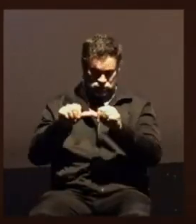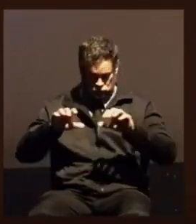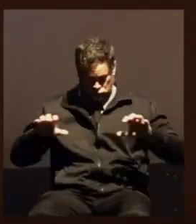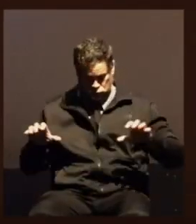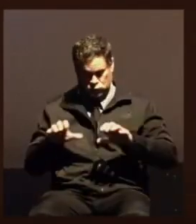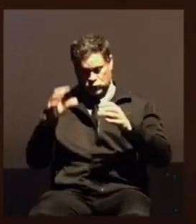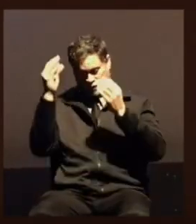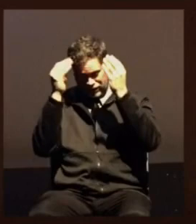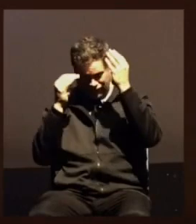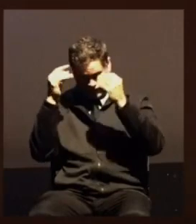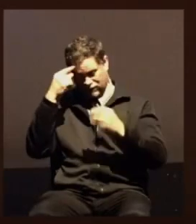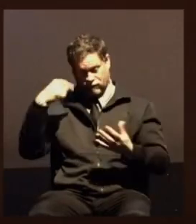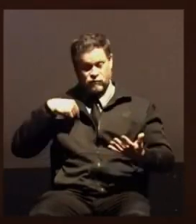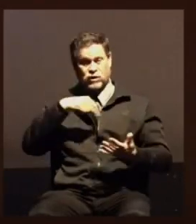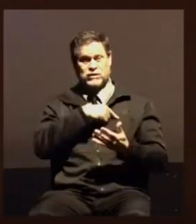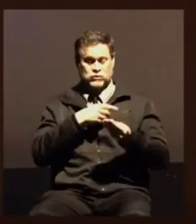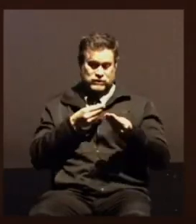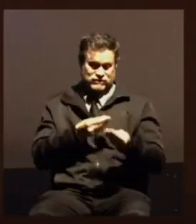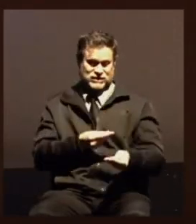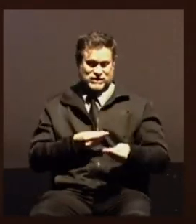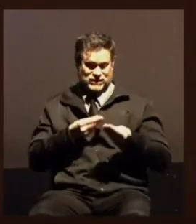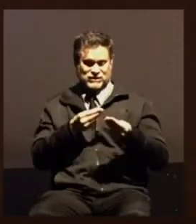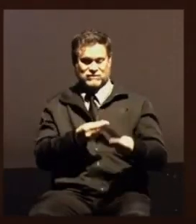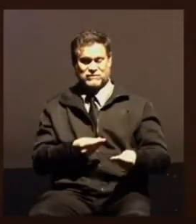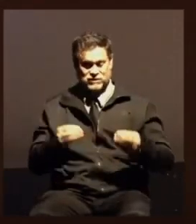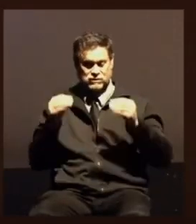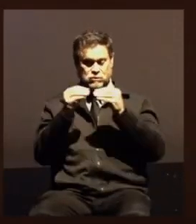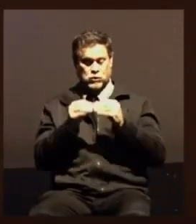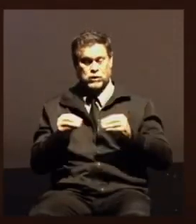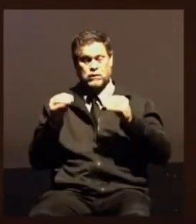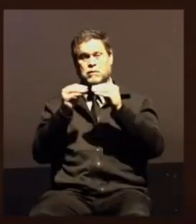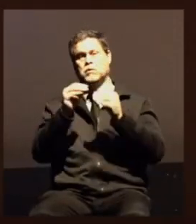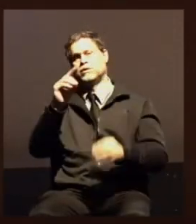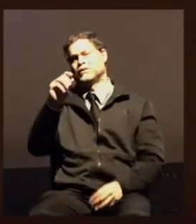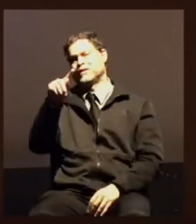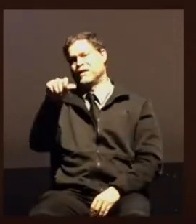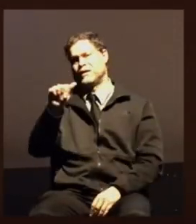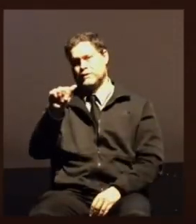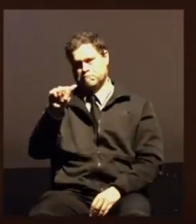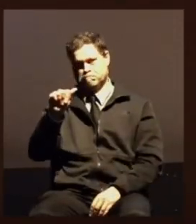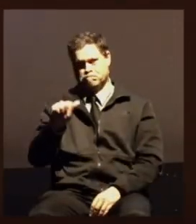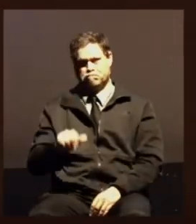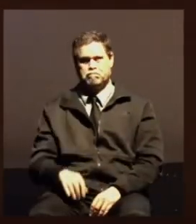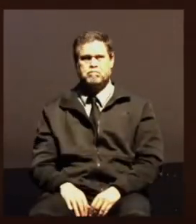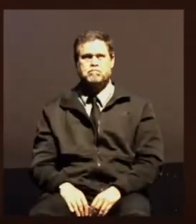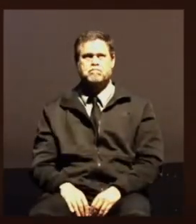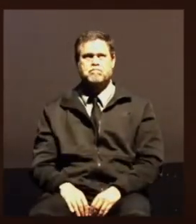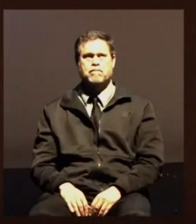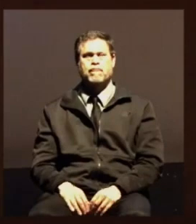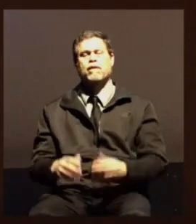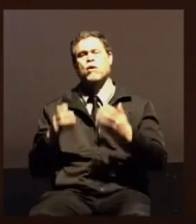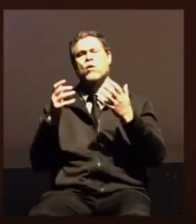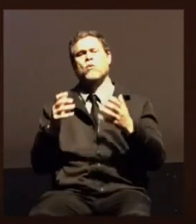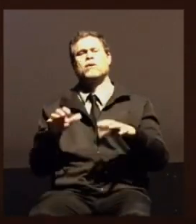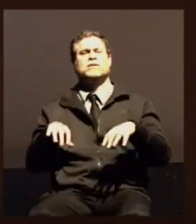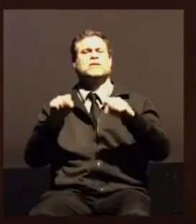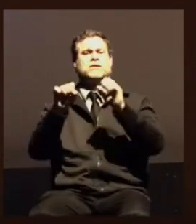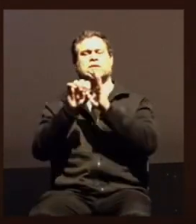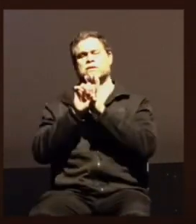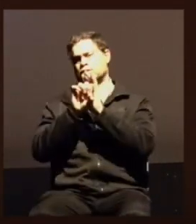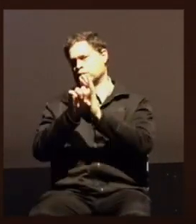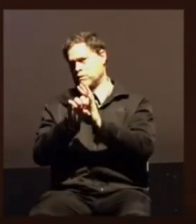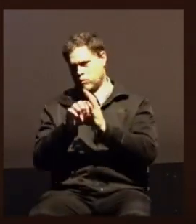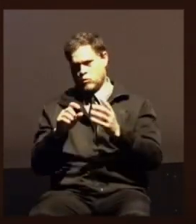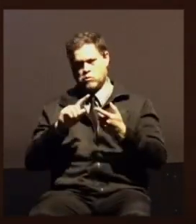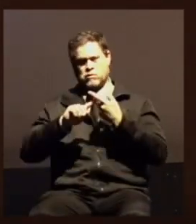thinking for us as we continue to feed it more and more data. So I want you to take this example. One